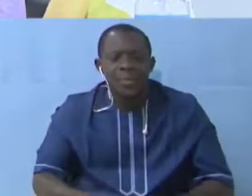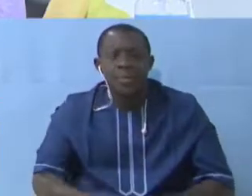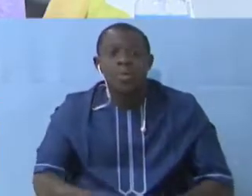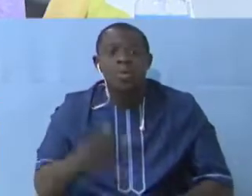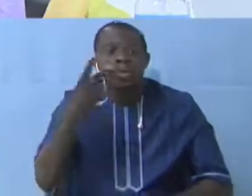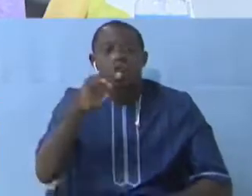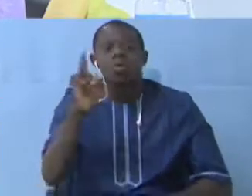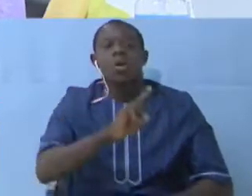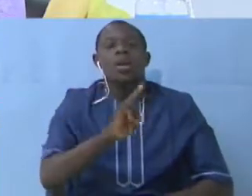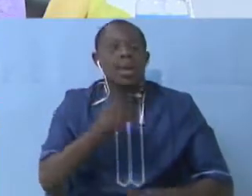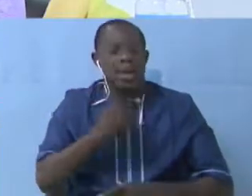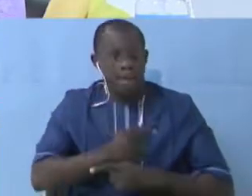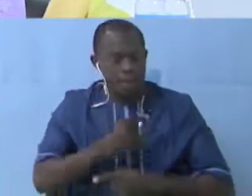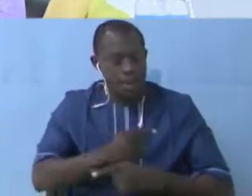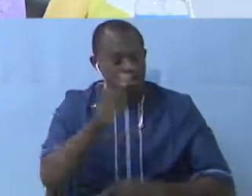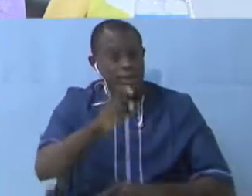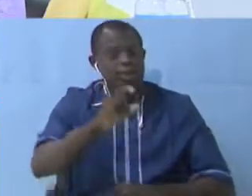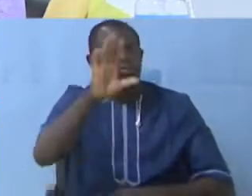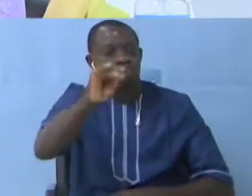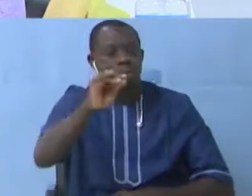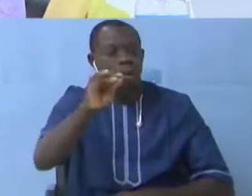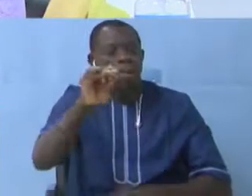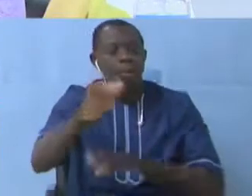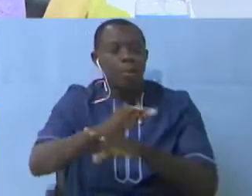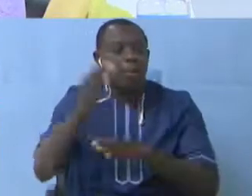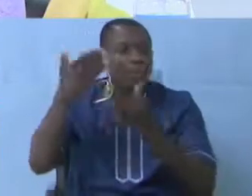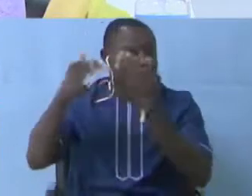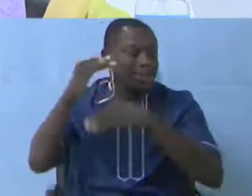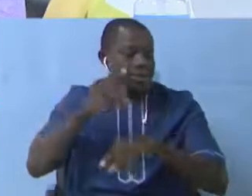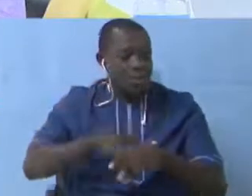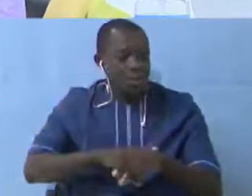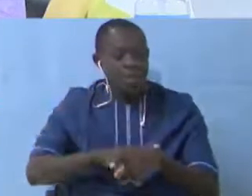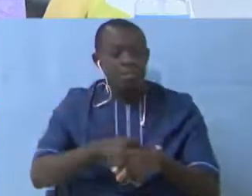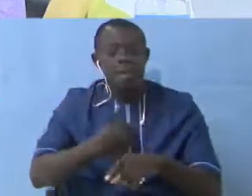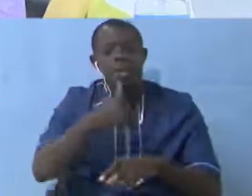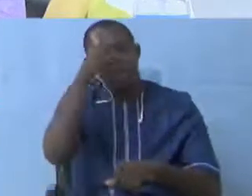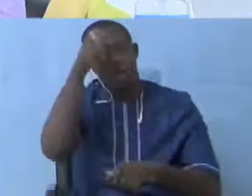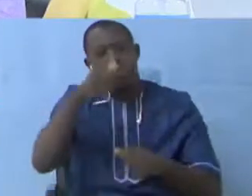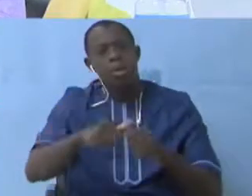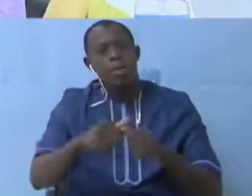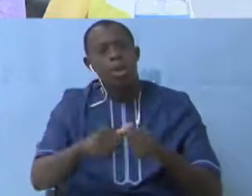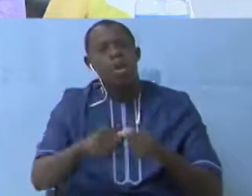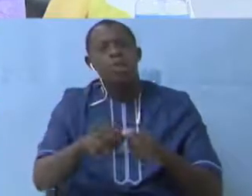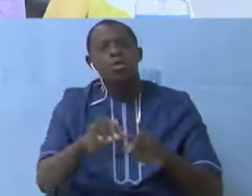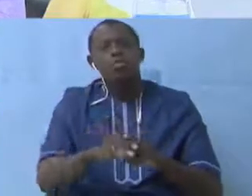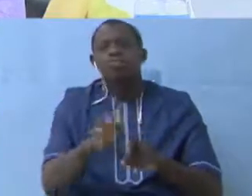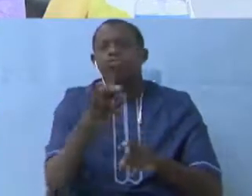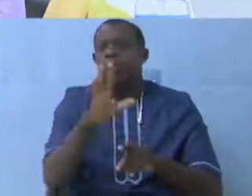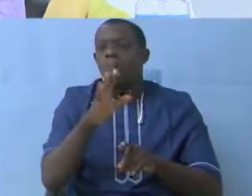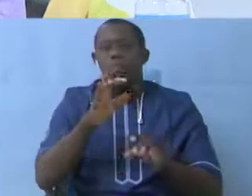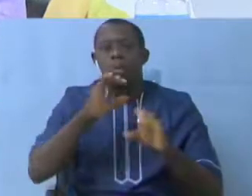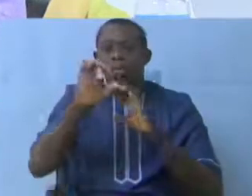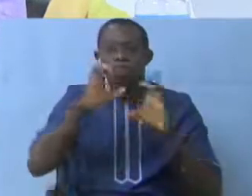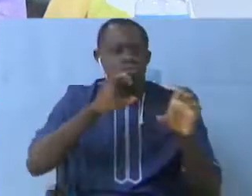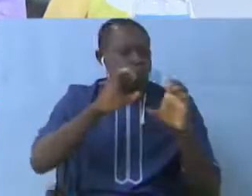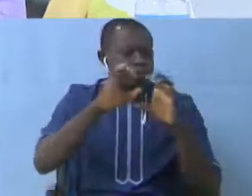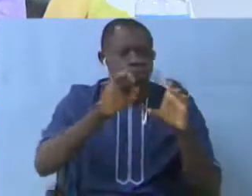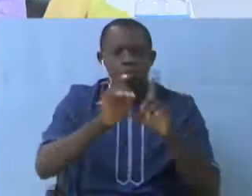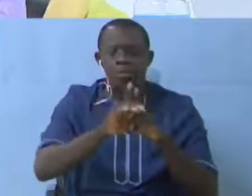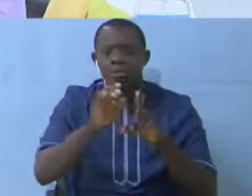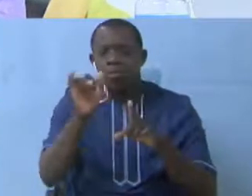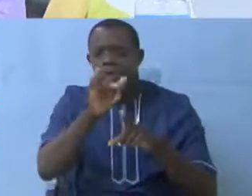Gambians did at that time was to say that they've, and I remember in some of our communication we had to say, Gambians have